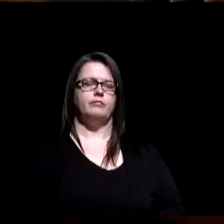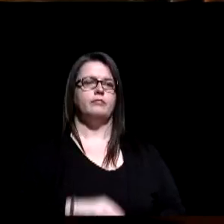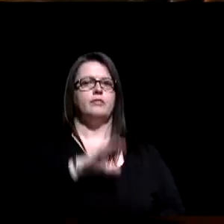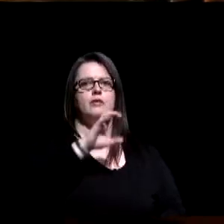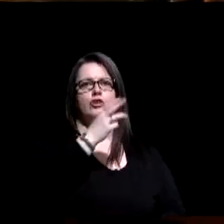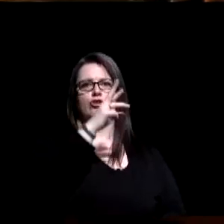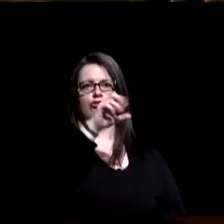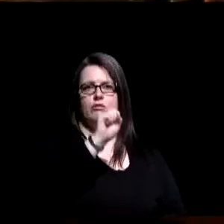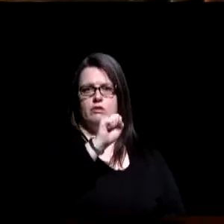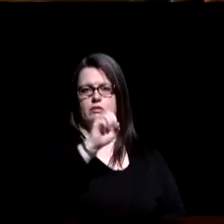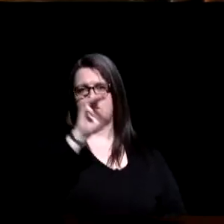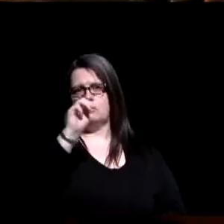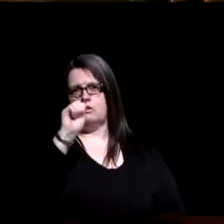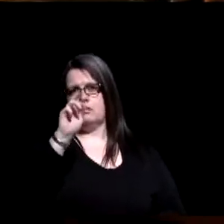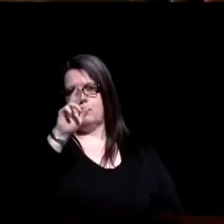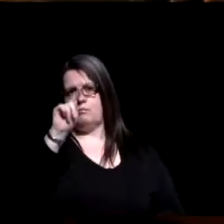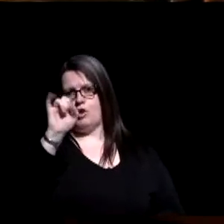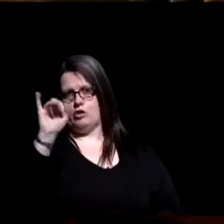Chris Martin.